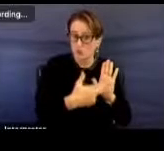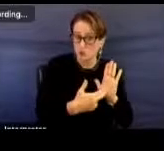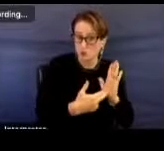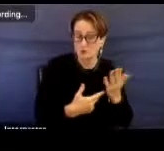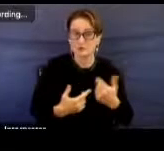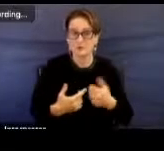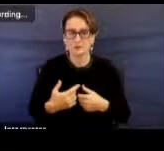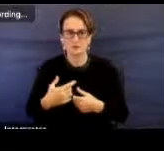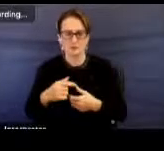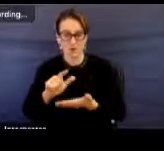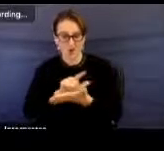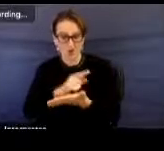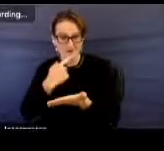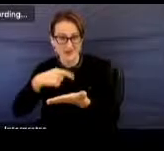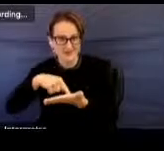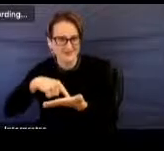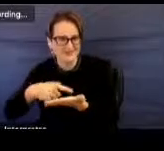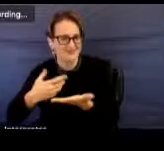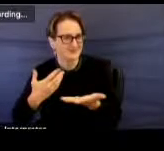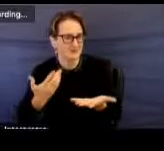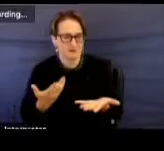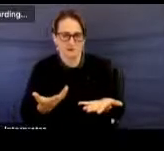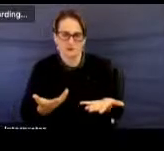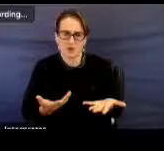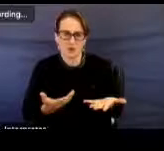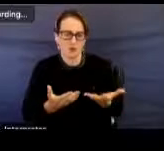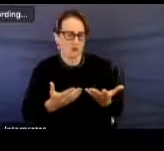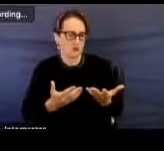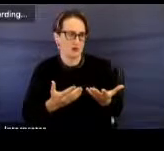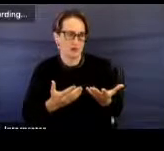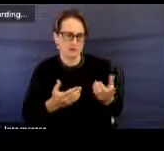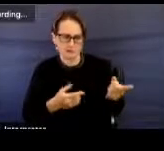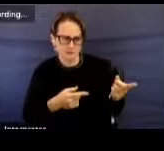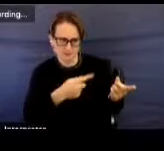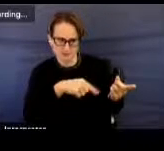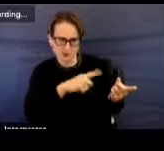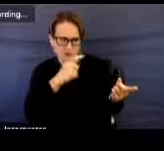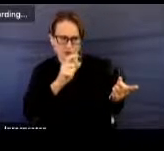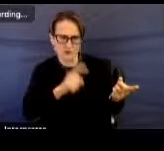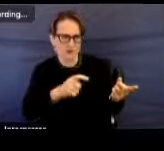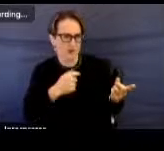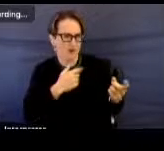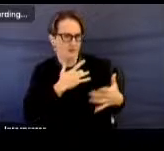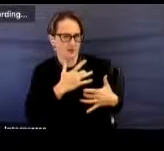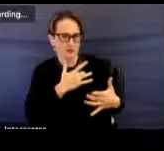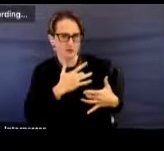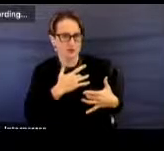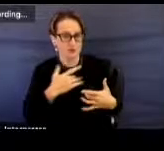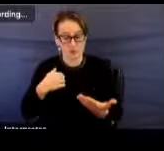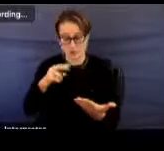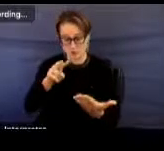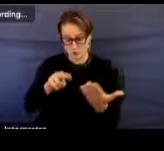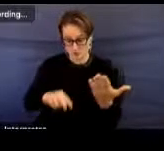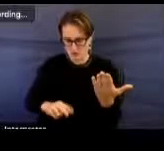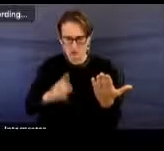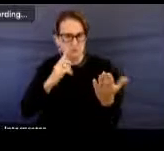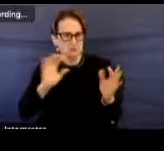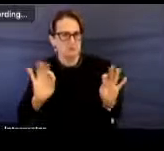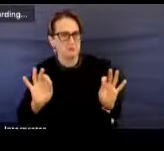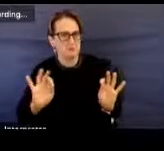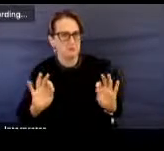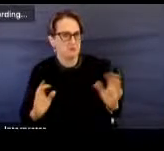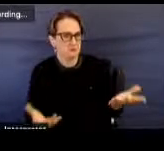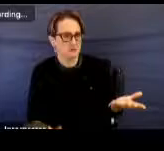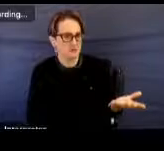statutory law. So it's clear that they shouldn't have that concern based upon our review. That was one thing. And then